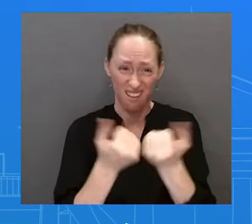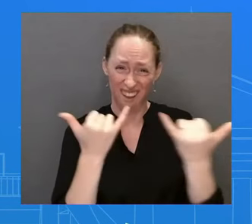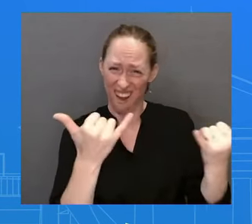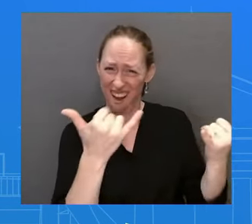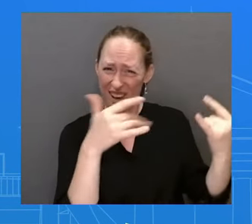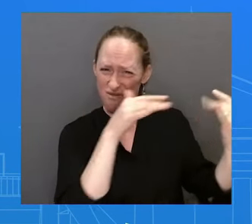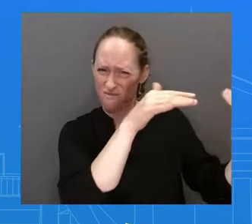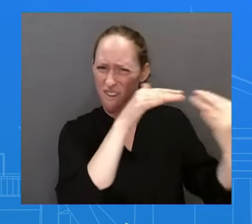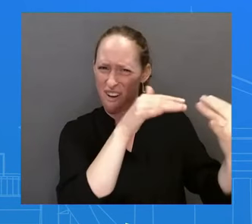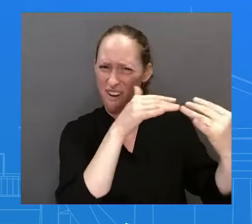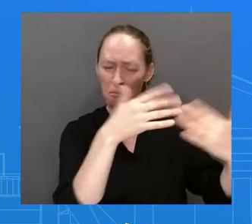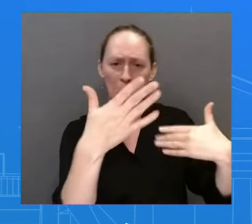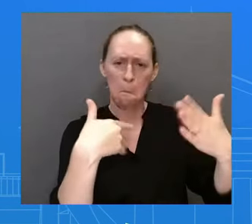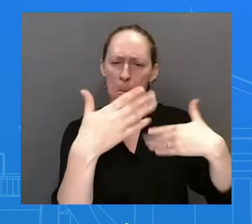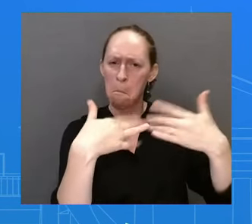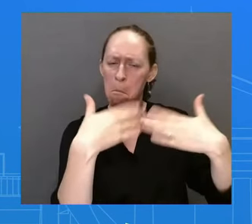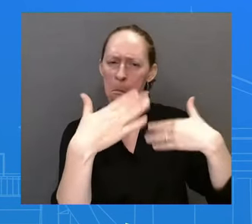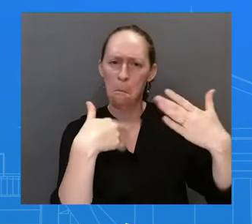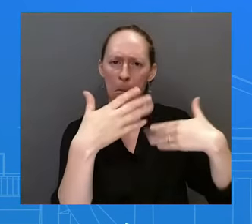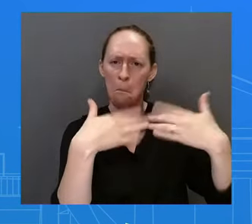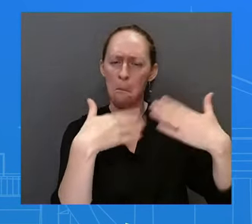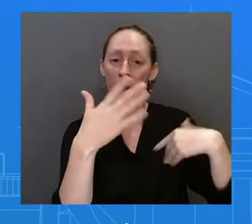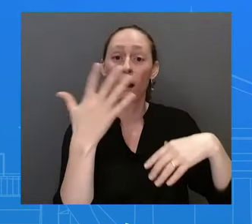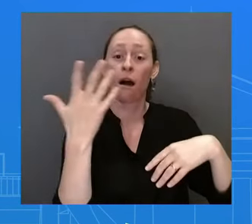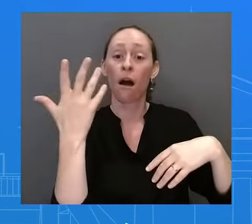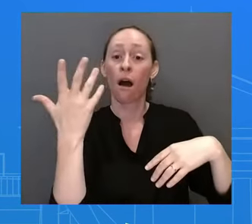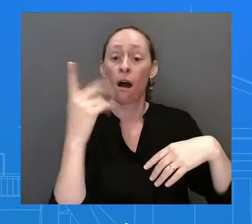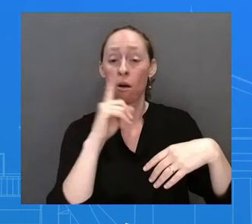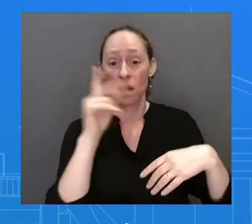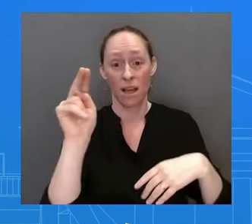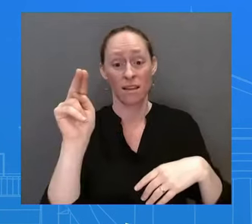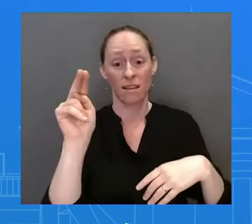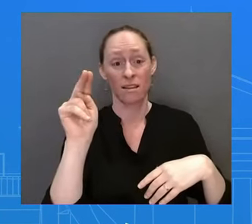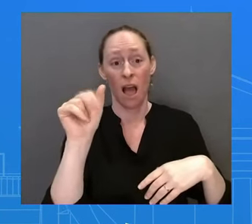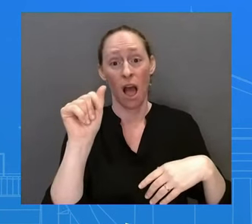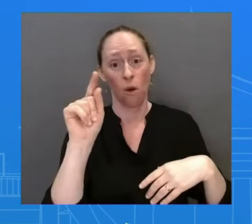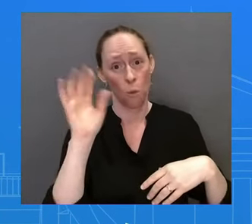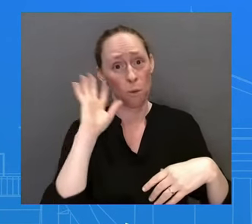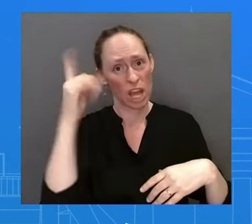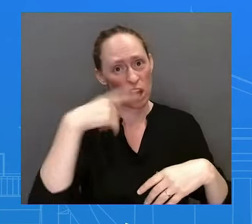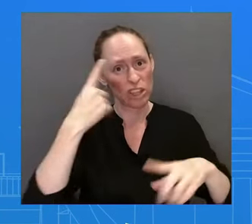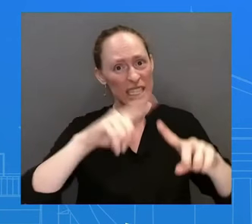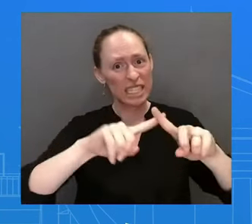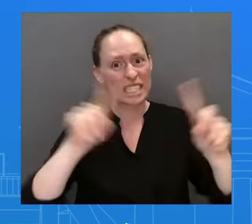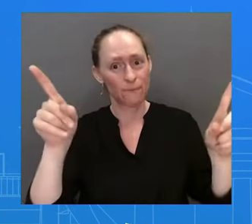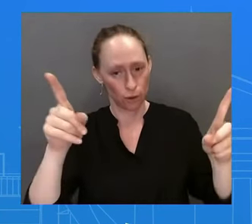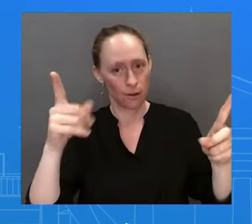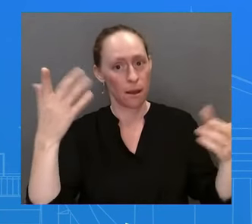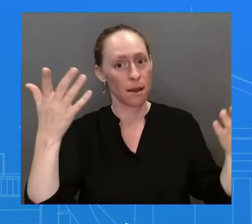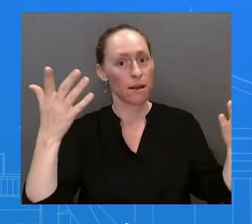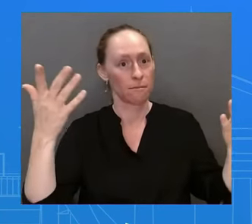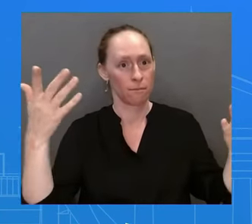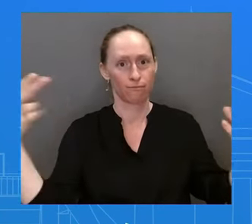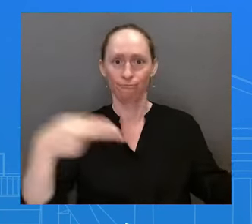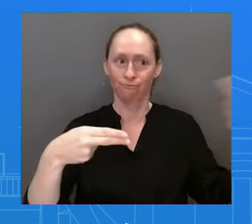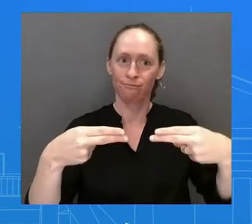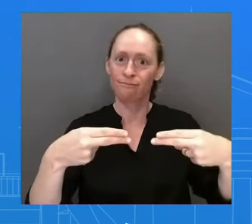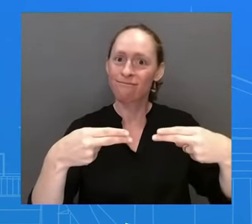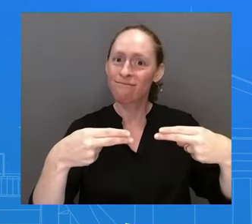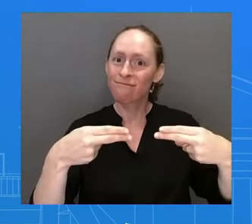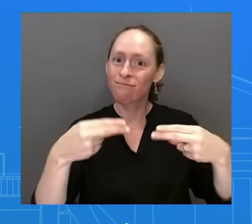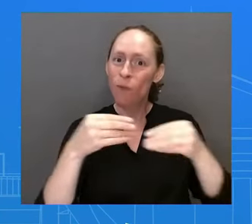larger. And Ukraine's going to be different, given the scope of westernization of their military.